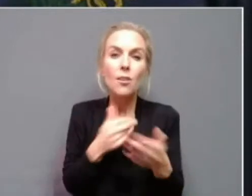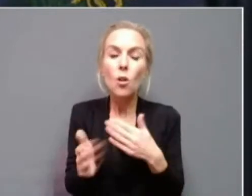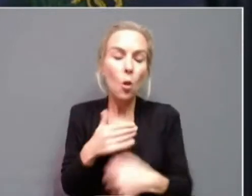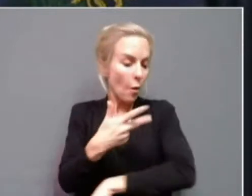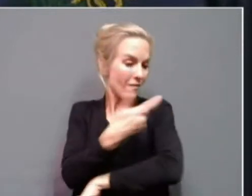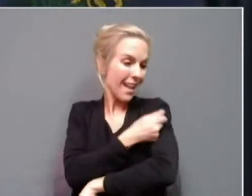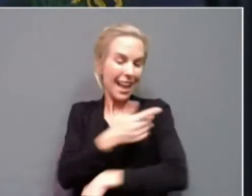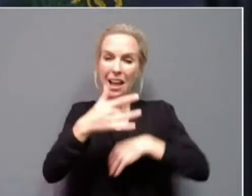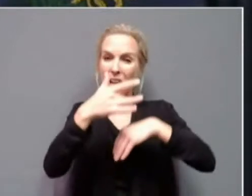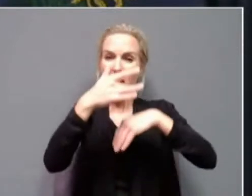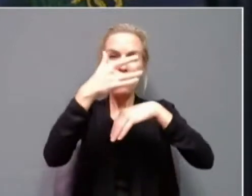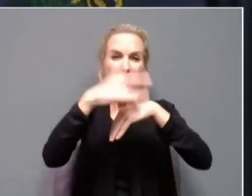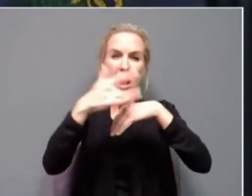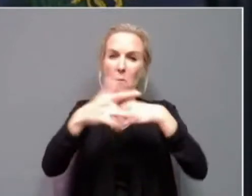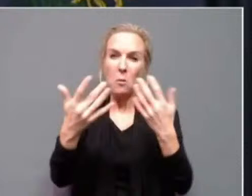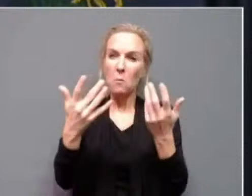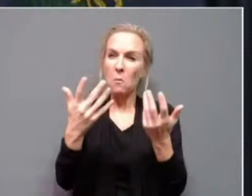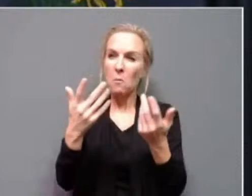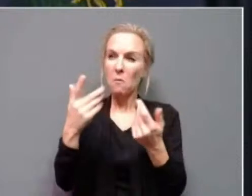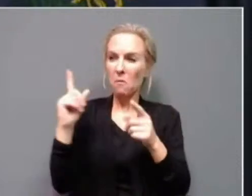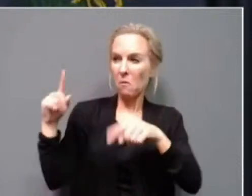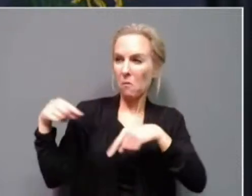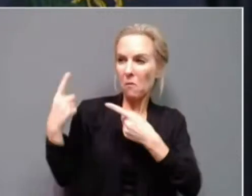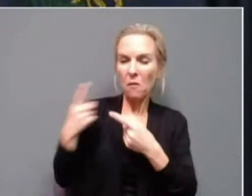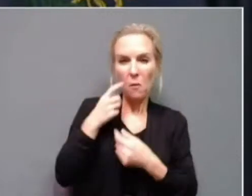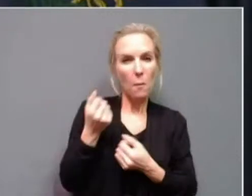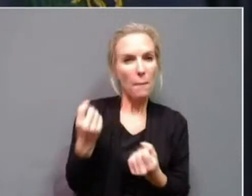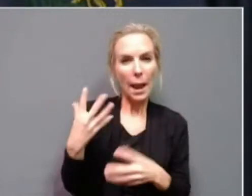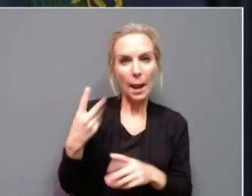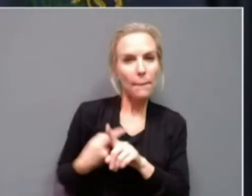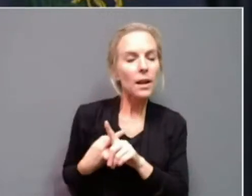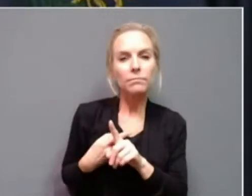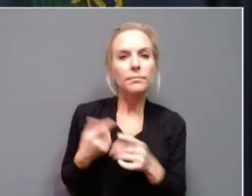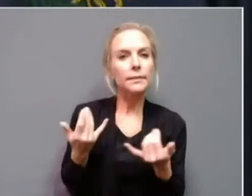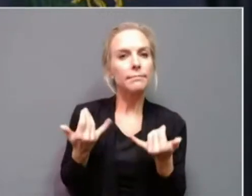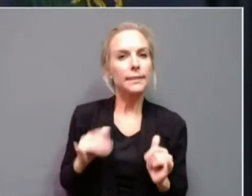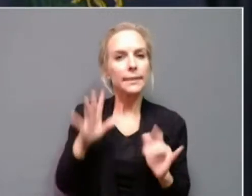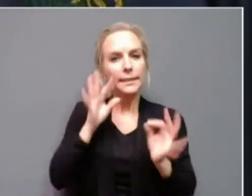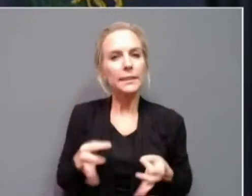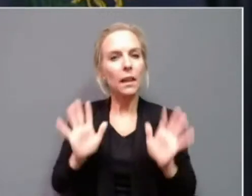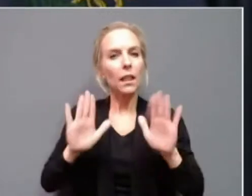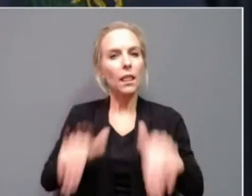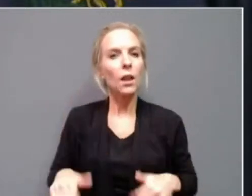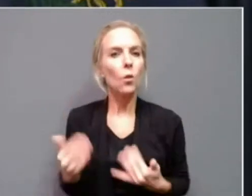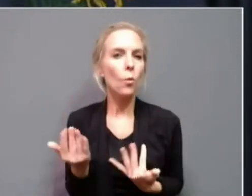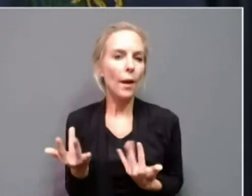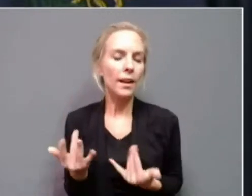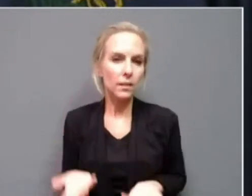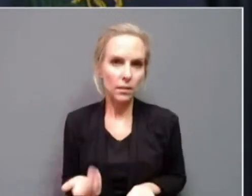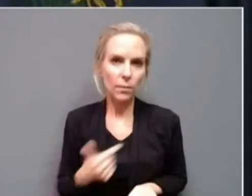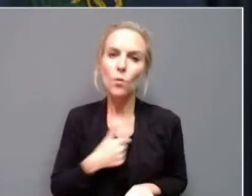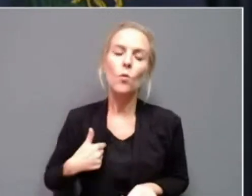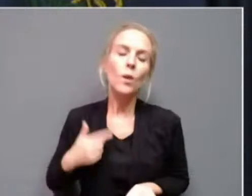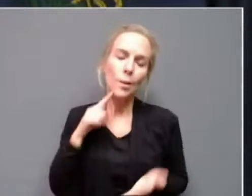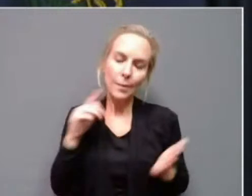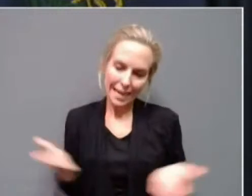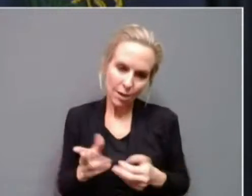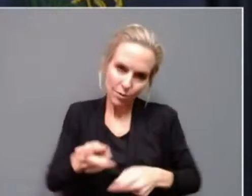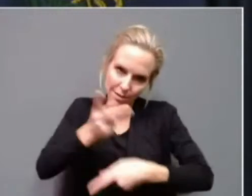for many months now. They still decided to wait. But we will be here to take care of you,